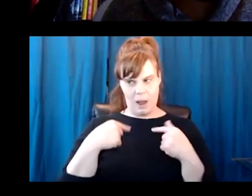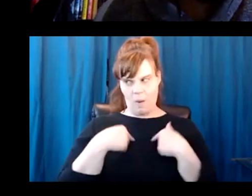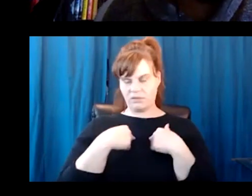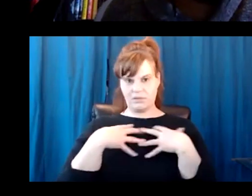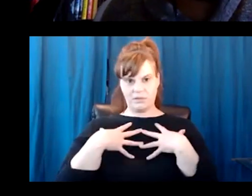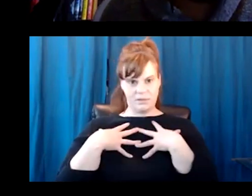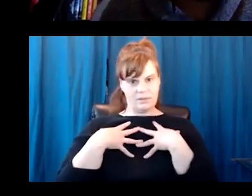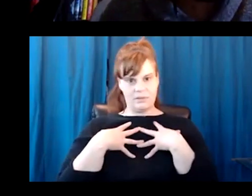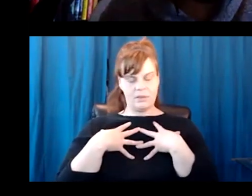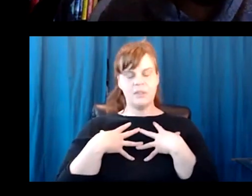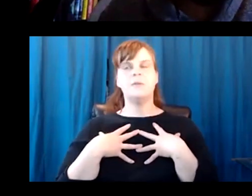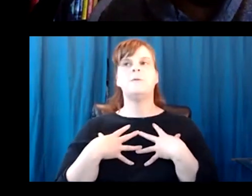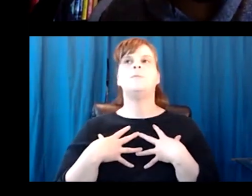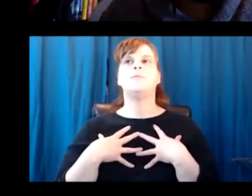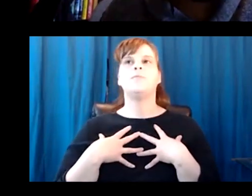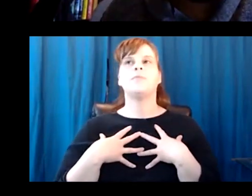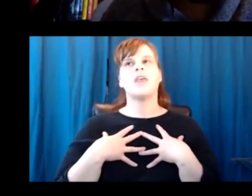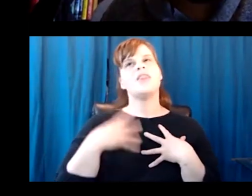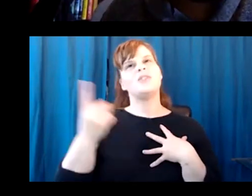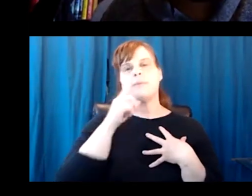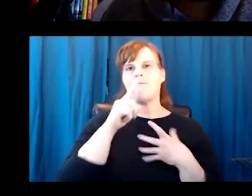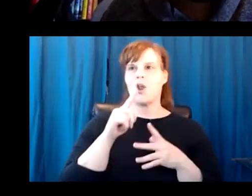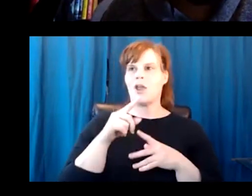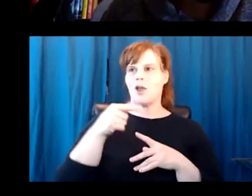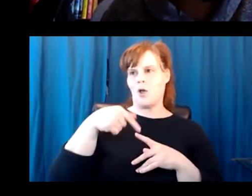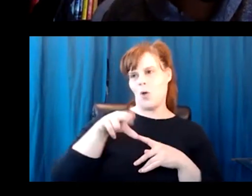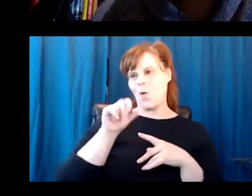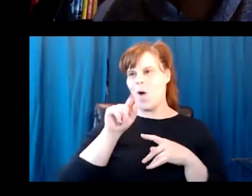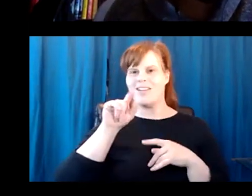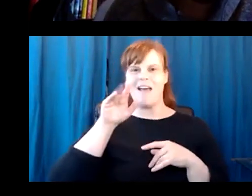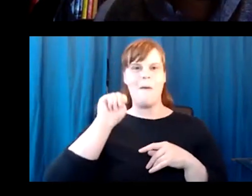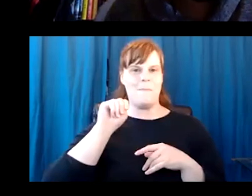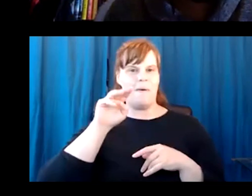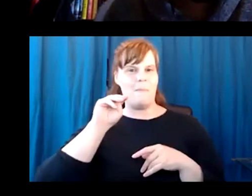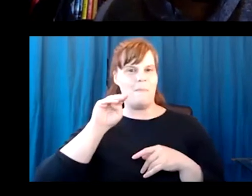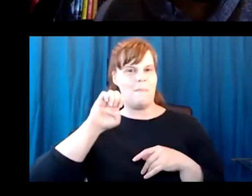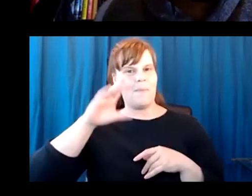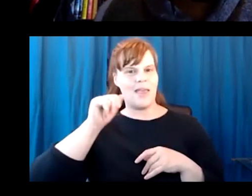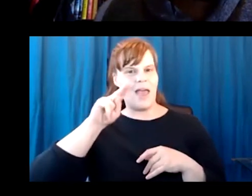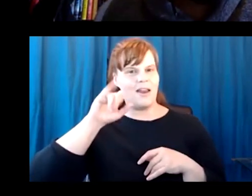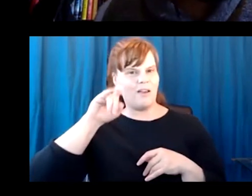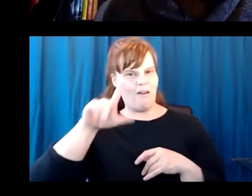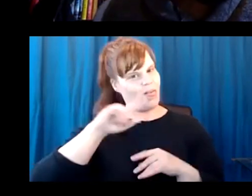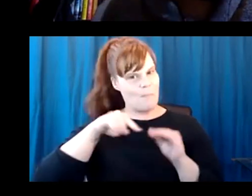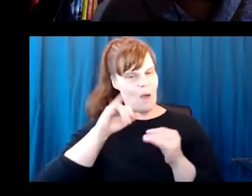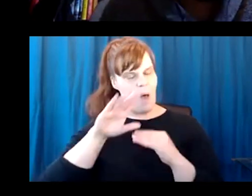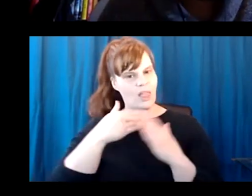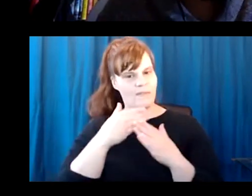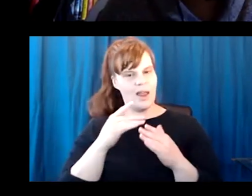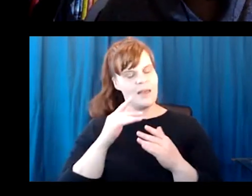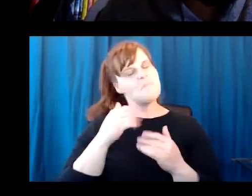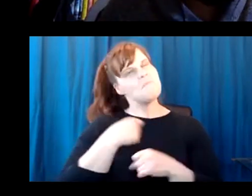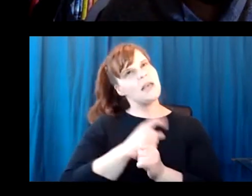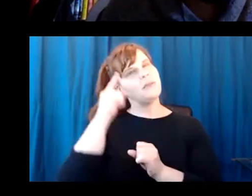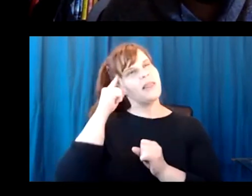There's something quantum mechanical about it all. Makes me think of that poor cat. Now, what animal has been